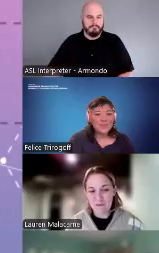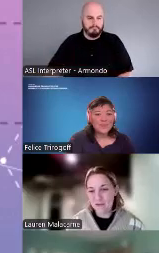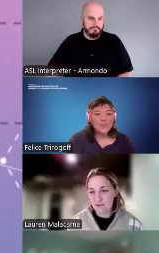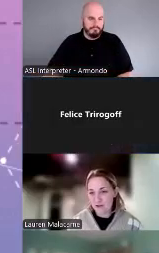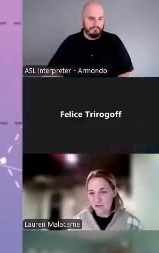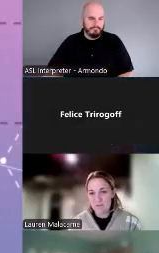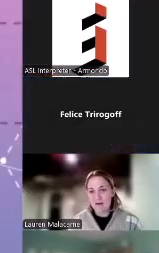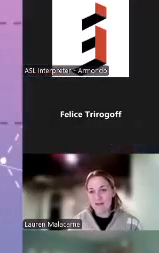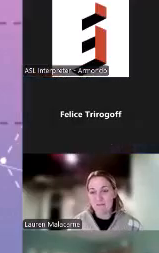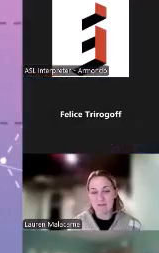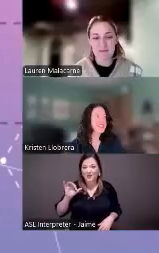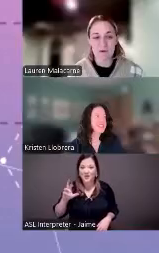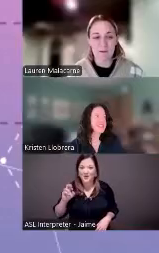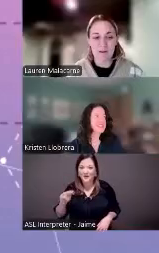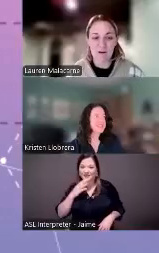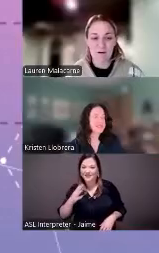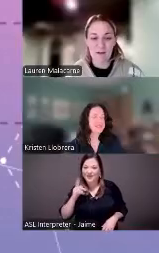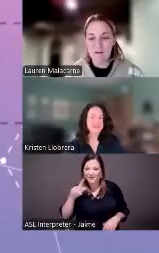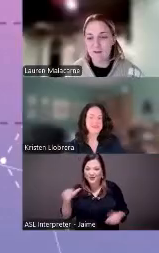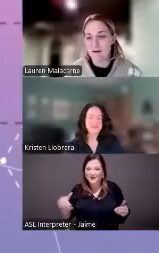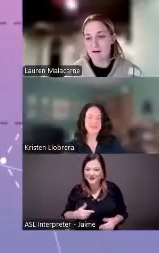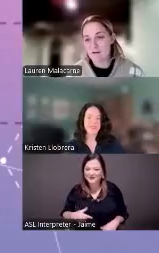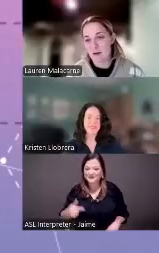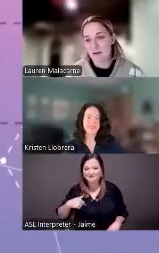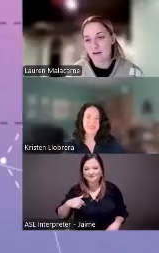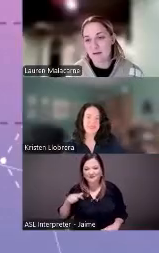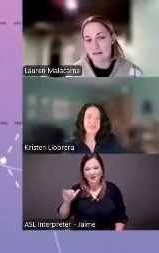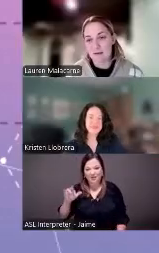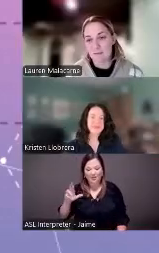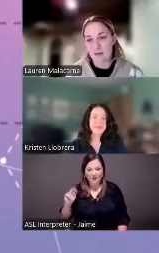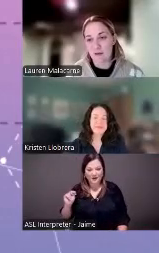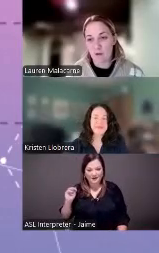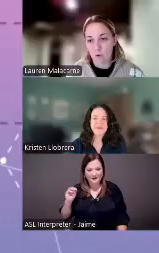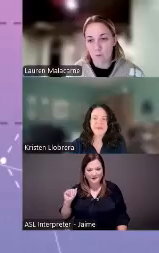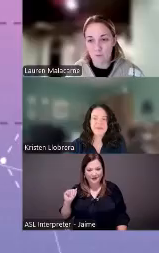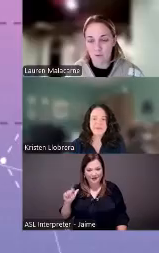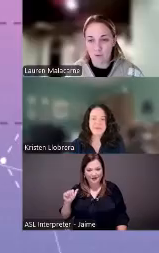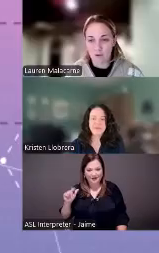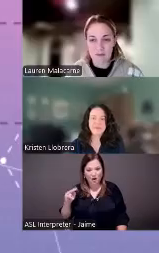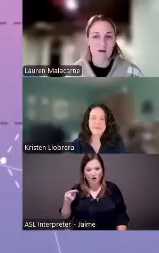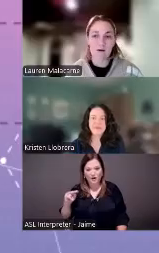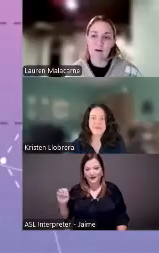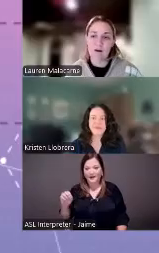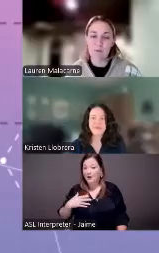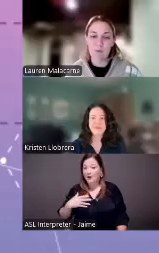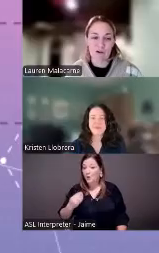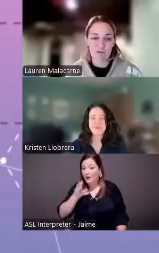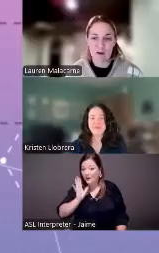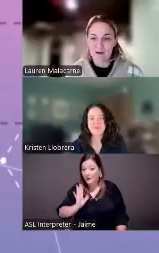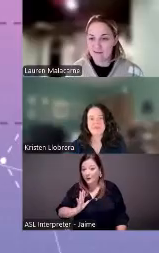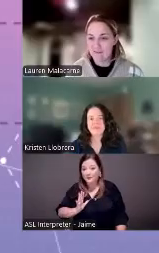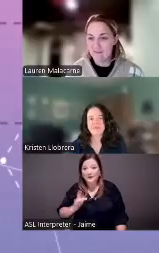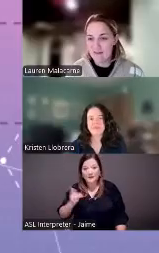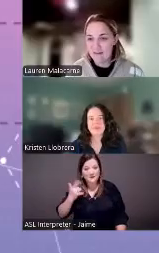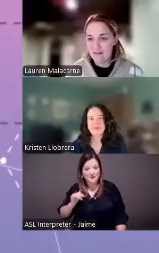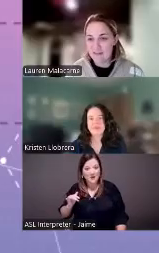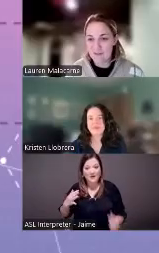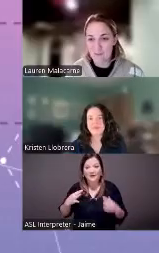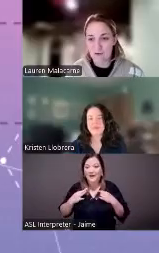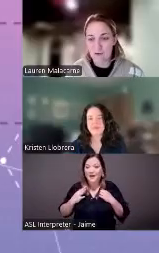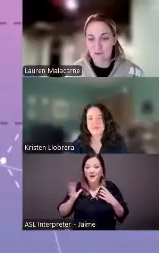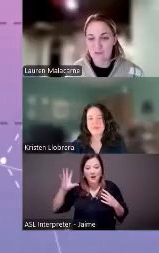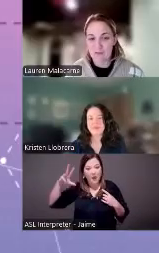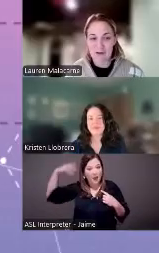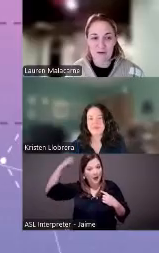So thanks for the introduction. My name is Lauren Malacarney. I am a white woman with blonde hair, pulled half back, and a